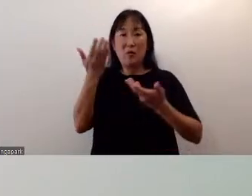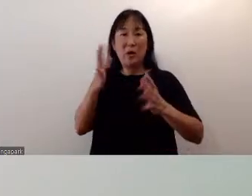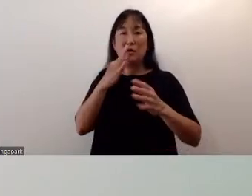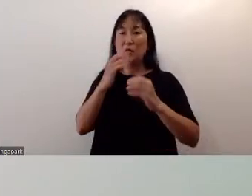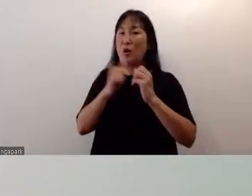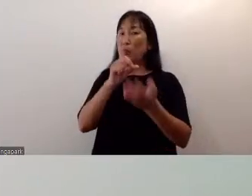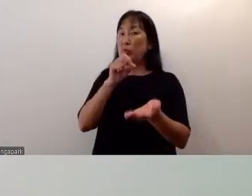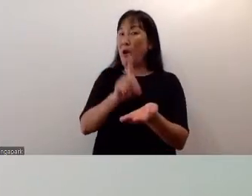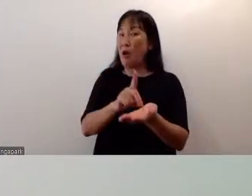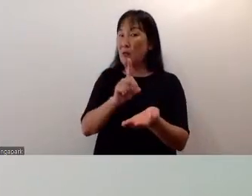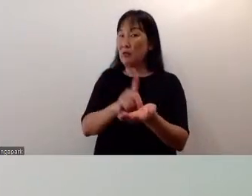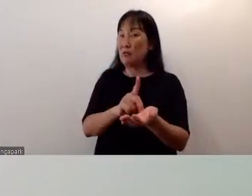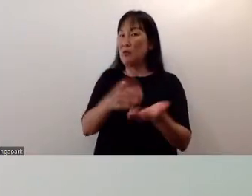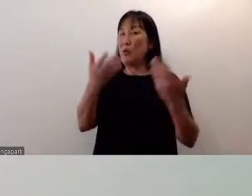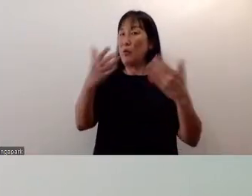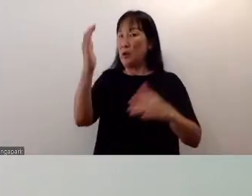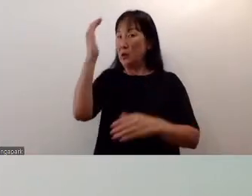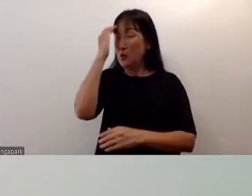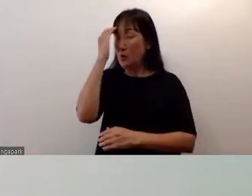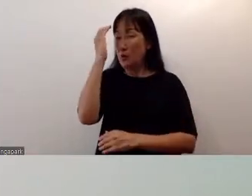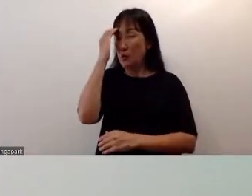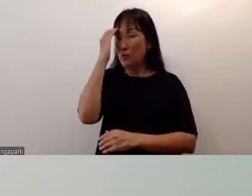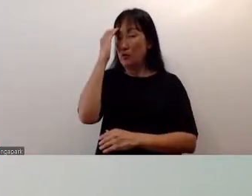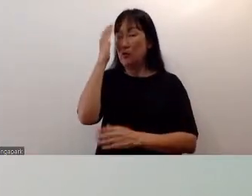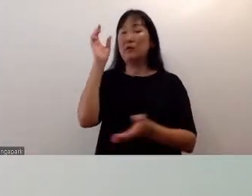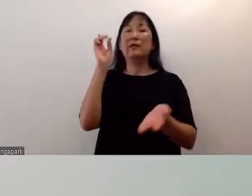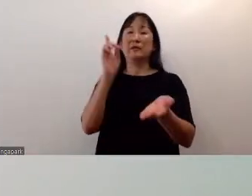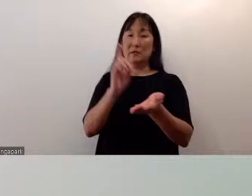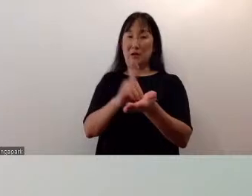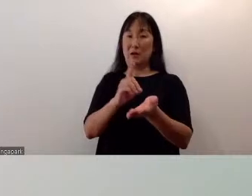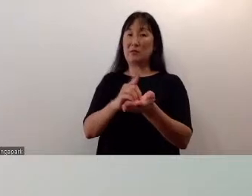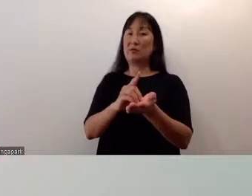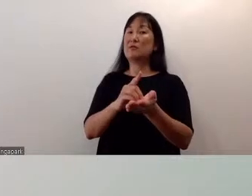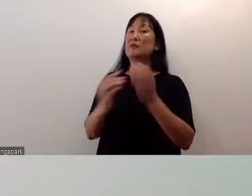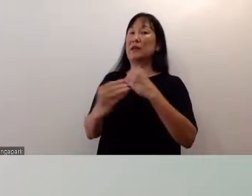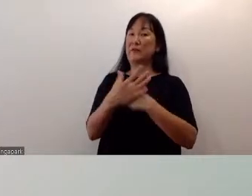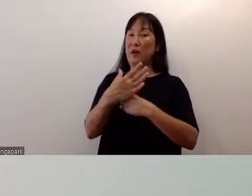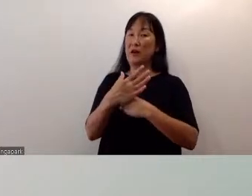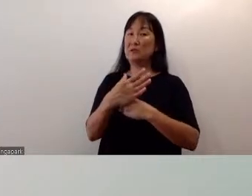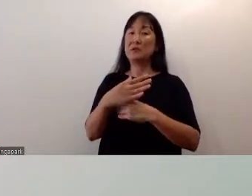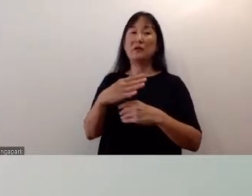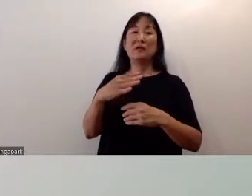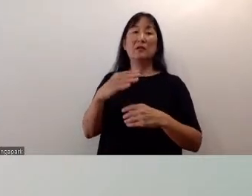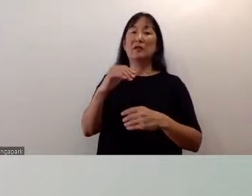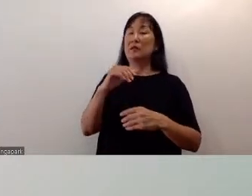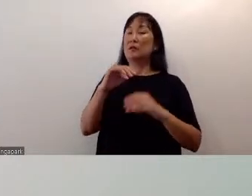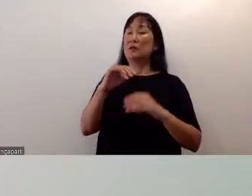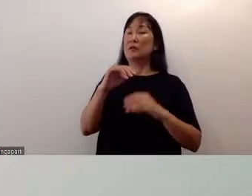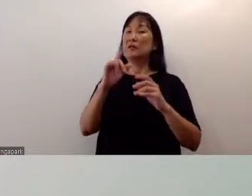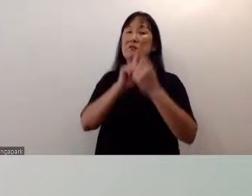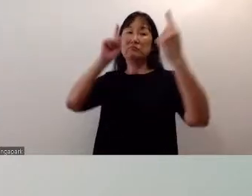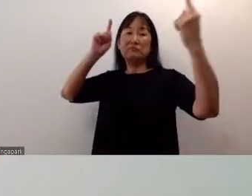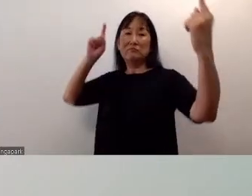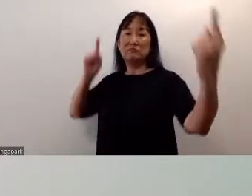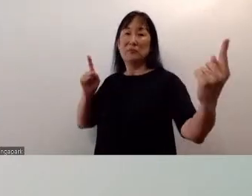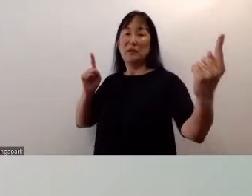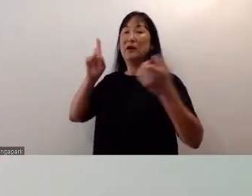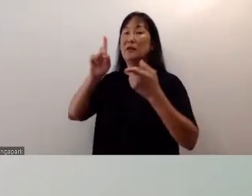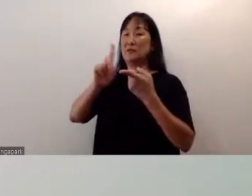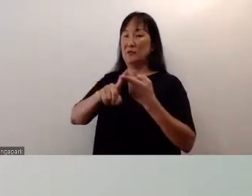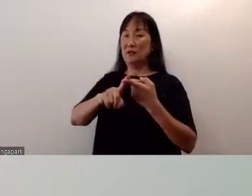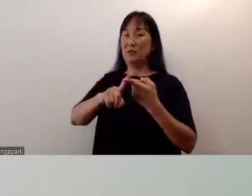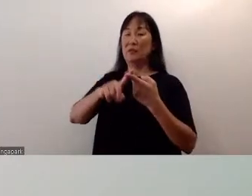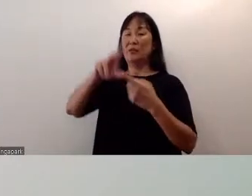doctor about this and they currently know that their doctor is advising them to find a way to continue to telework until this